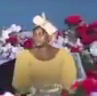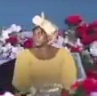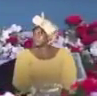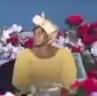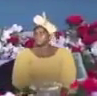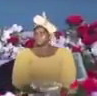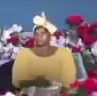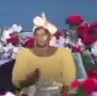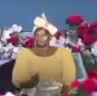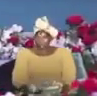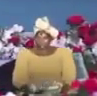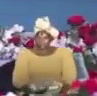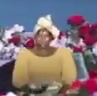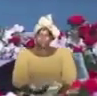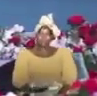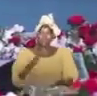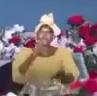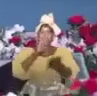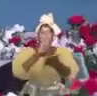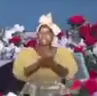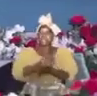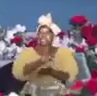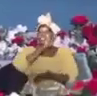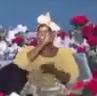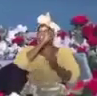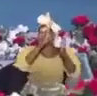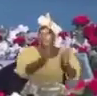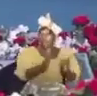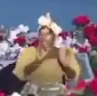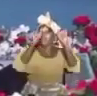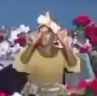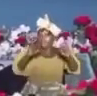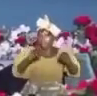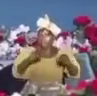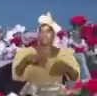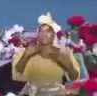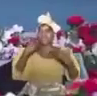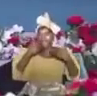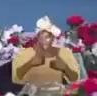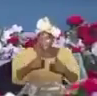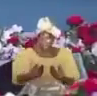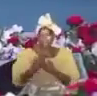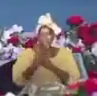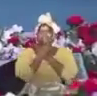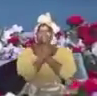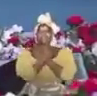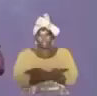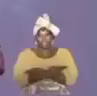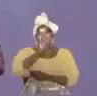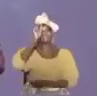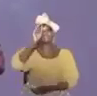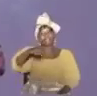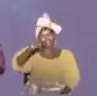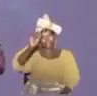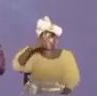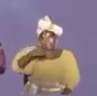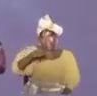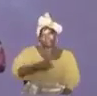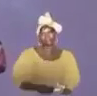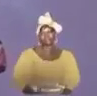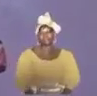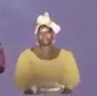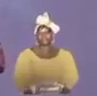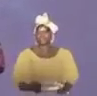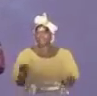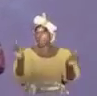So can the believer in Christ experience rest on every side? The answer is yes.